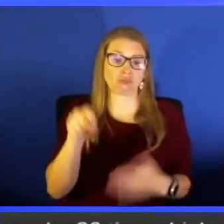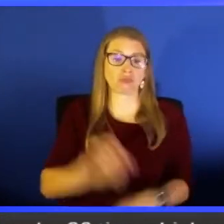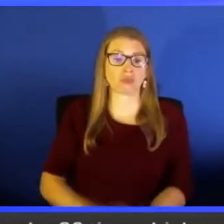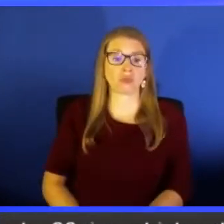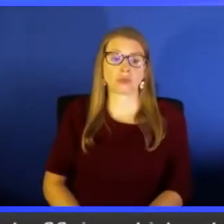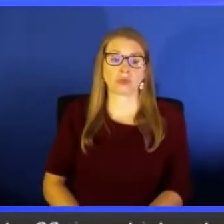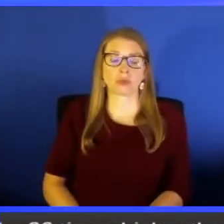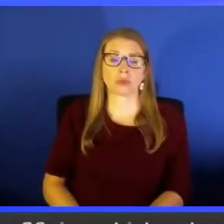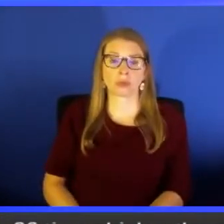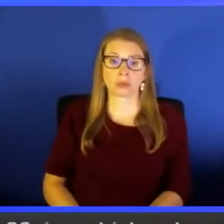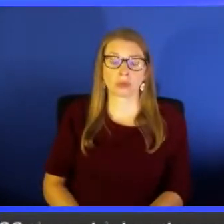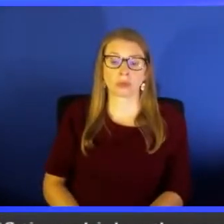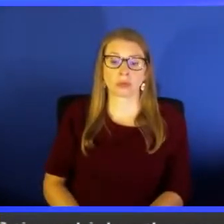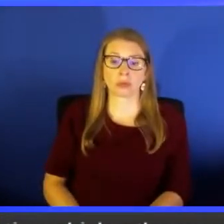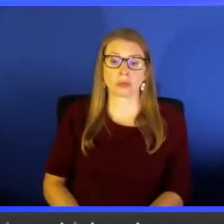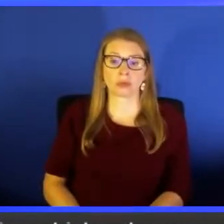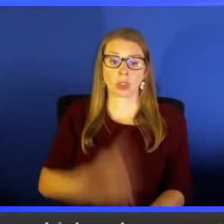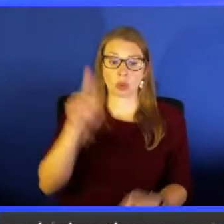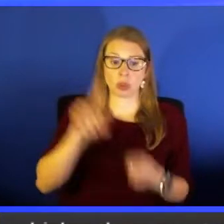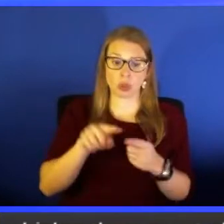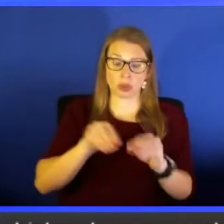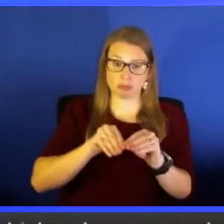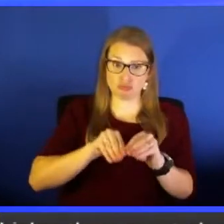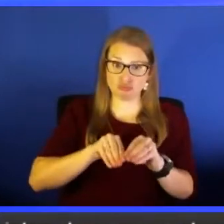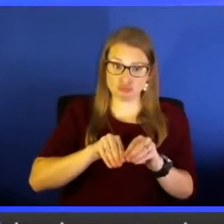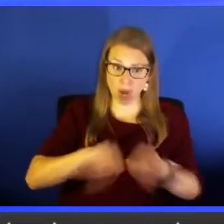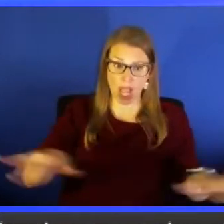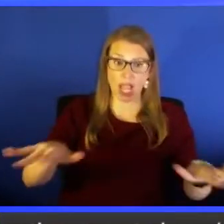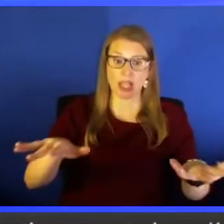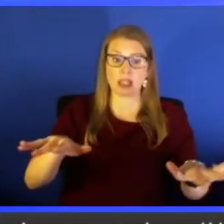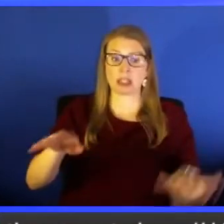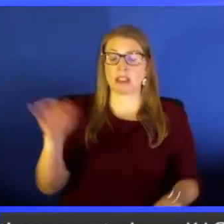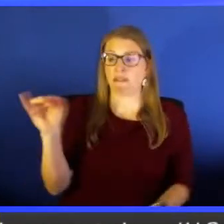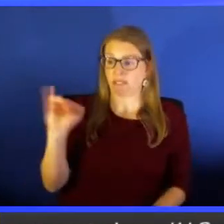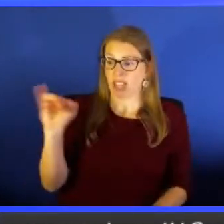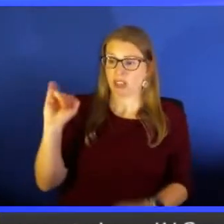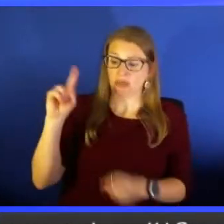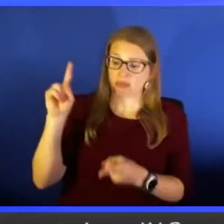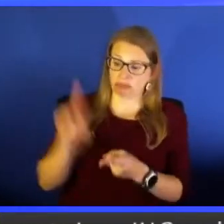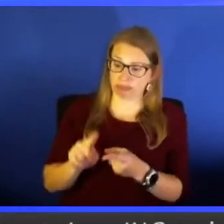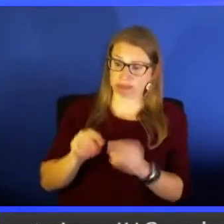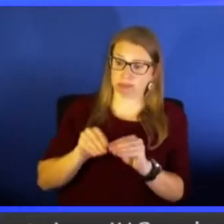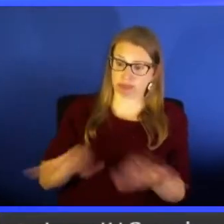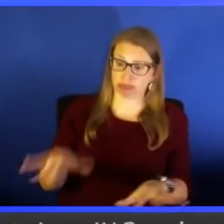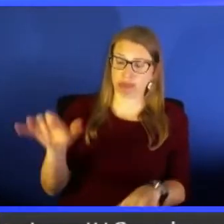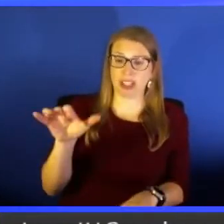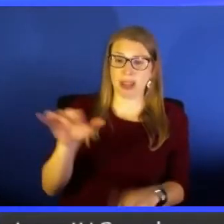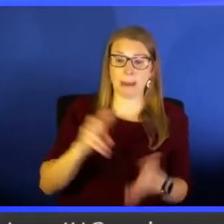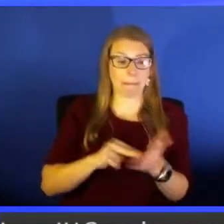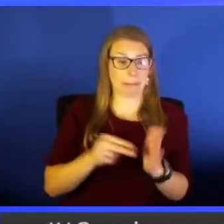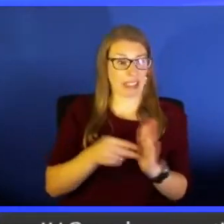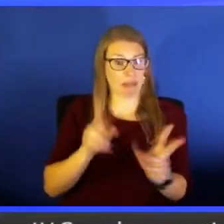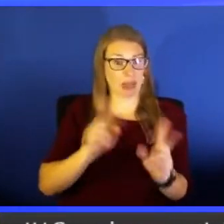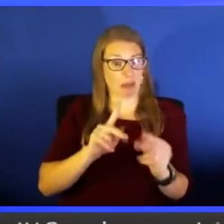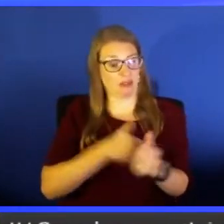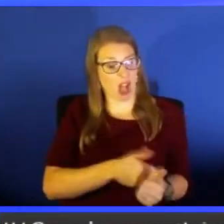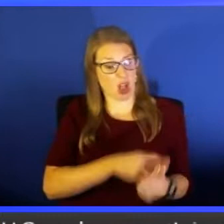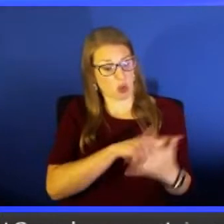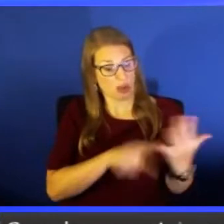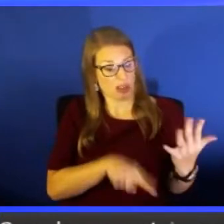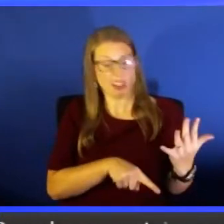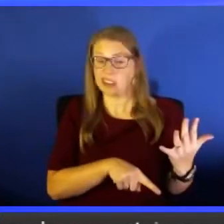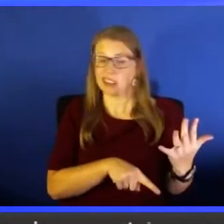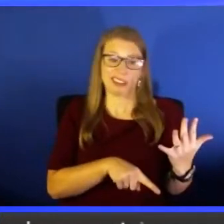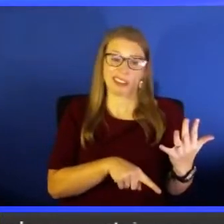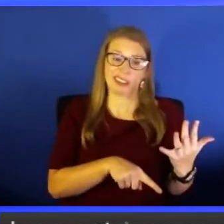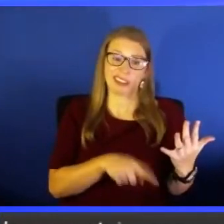to help reduce the spread, help reduce infection overall. But again, are people going to be doing those? We know that when decisions are made at